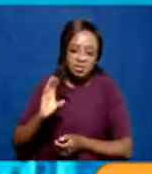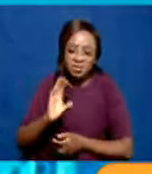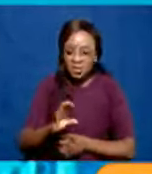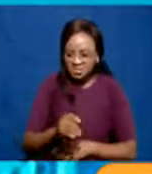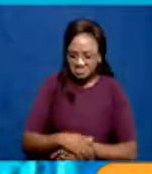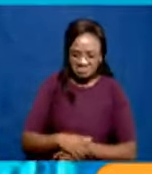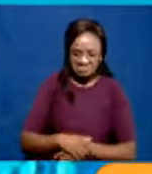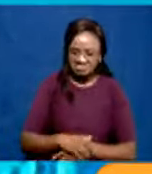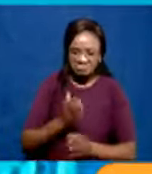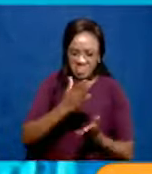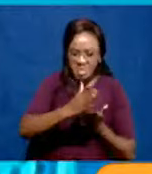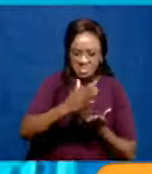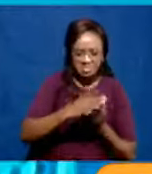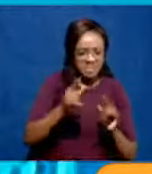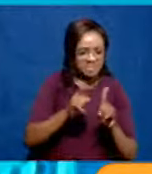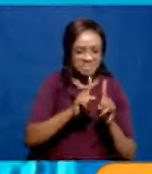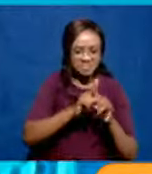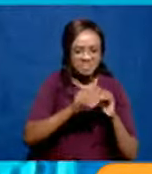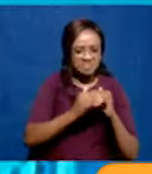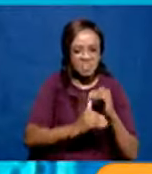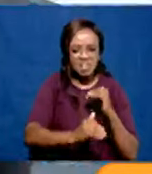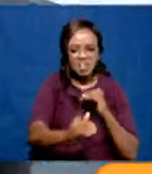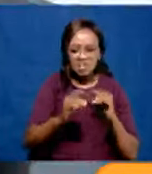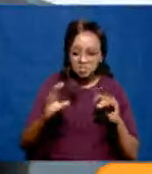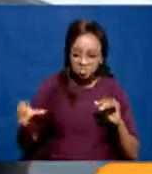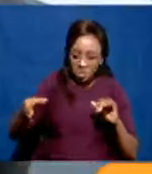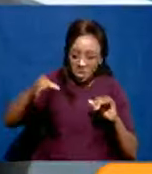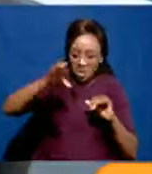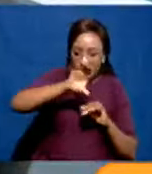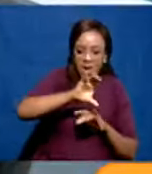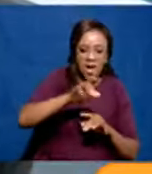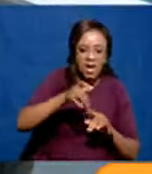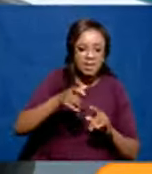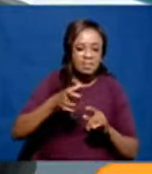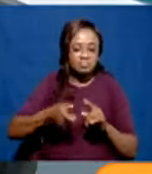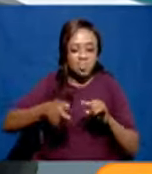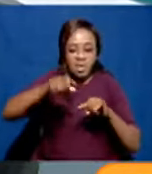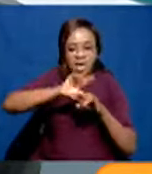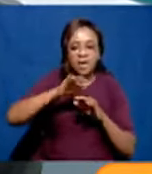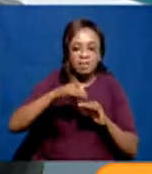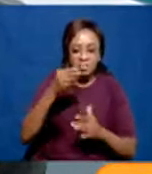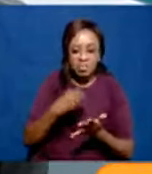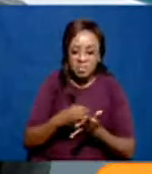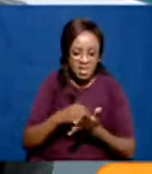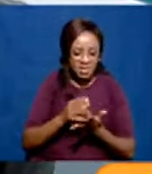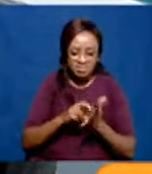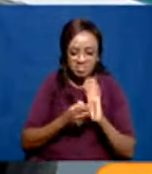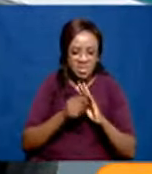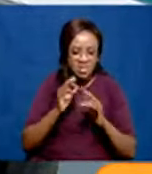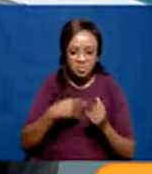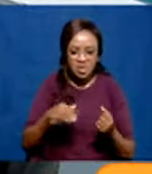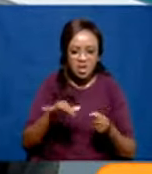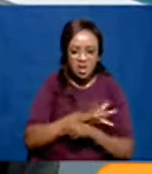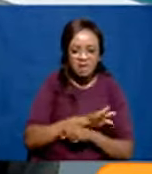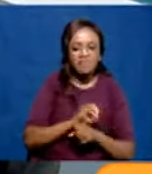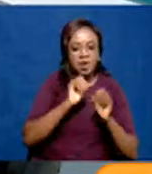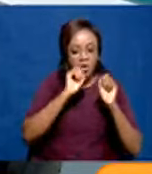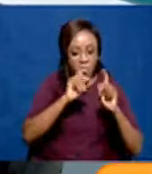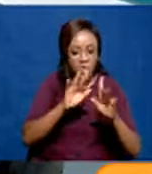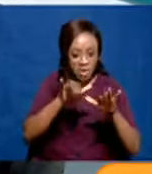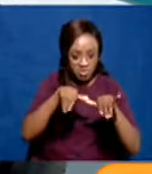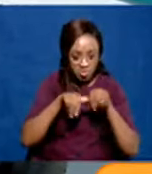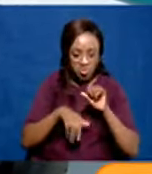total health expenditure has stayed a constant and you've put in more money, out-of-pocket expenditure is going to come down. Okay. So the format is, I'm going to give you a chance to rebuttal, then we